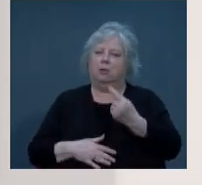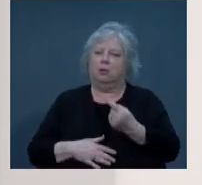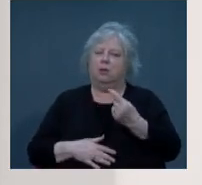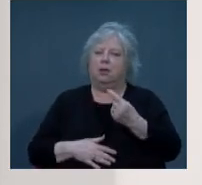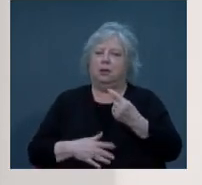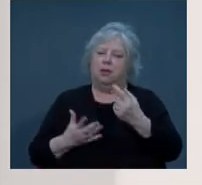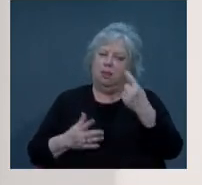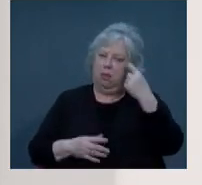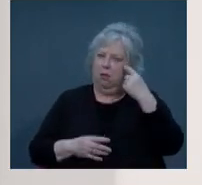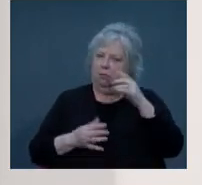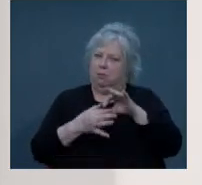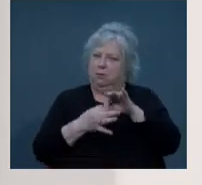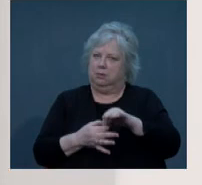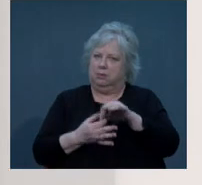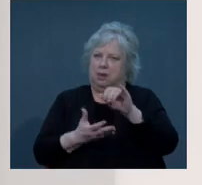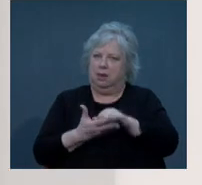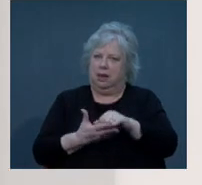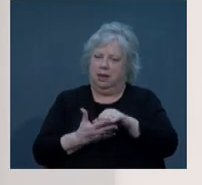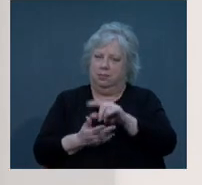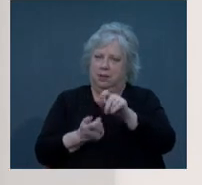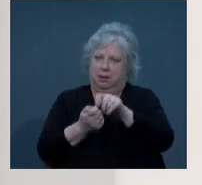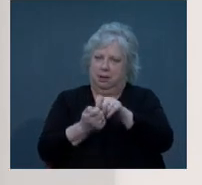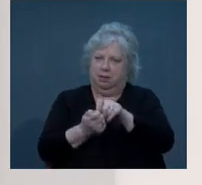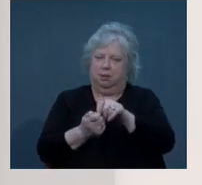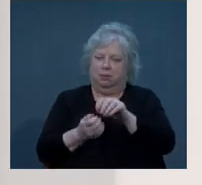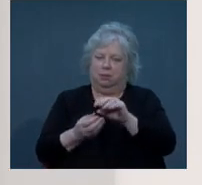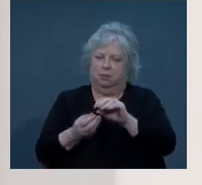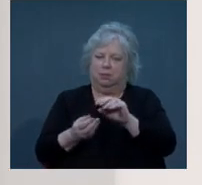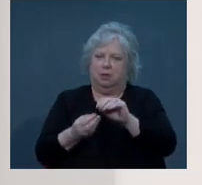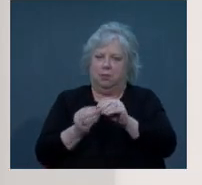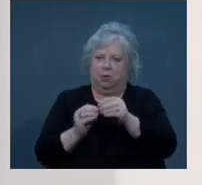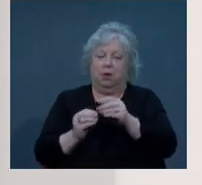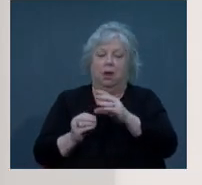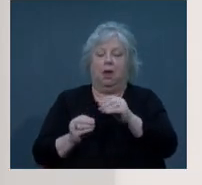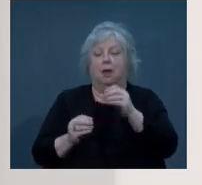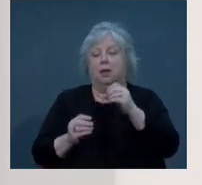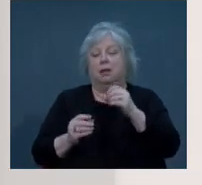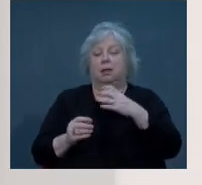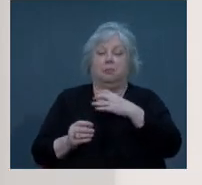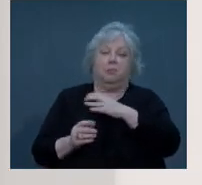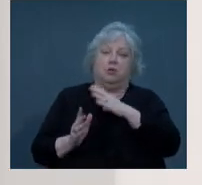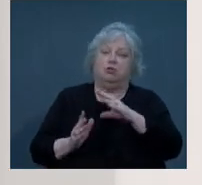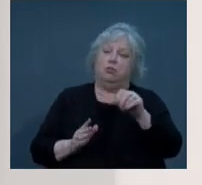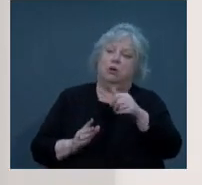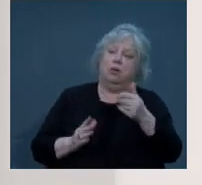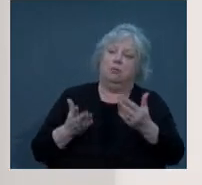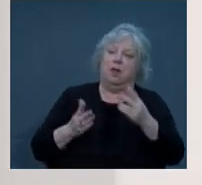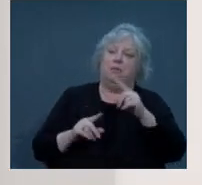thought on that. And staff may have a different view, and other commissioners. I